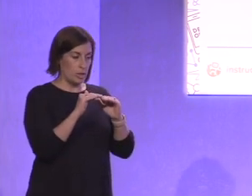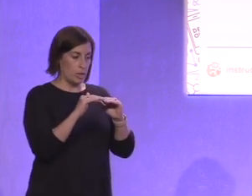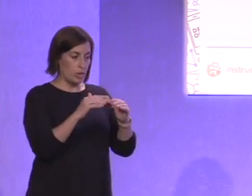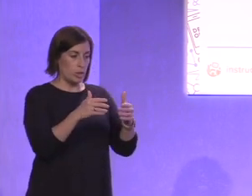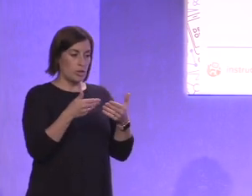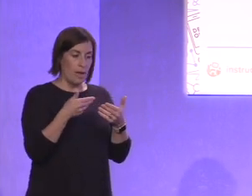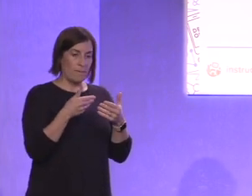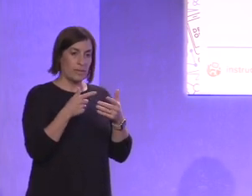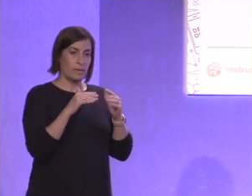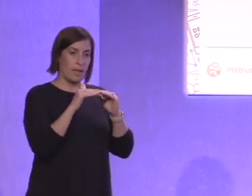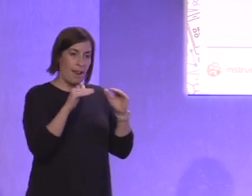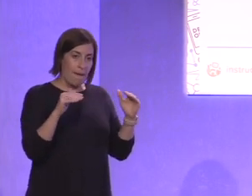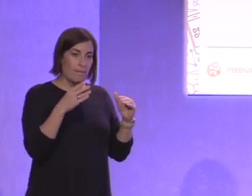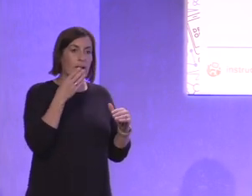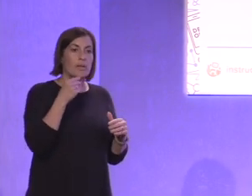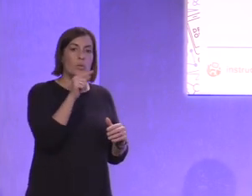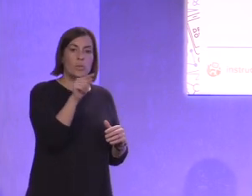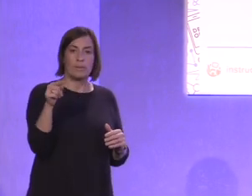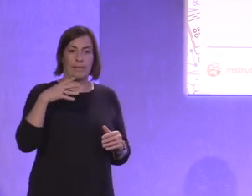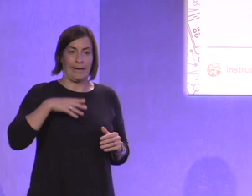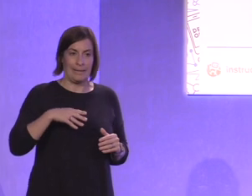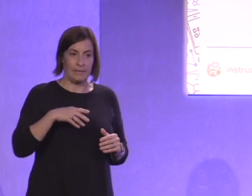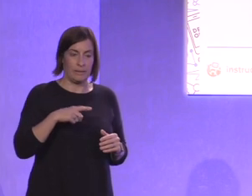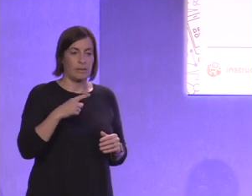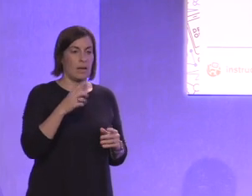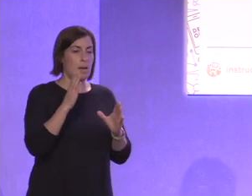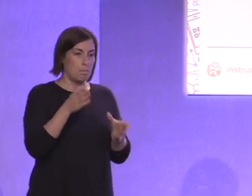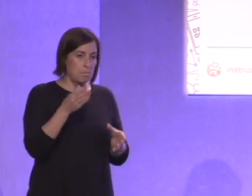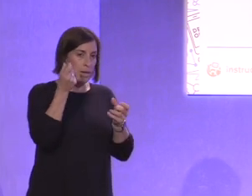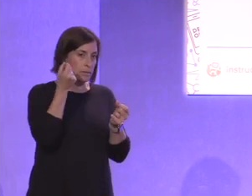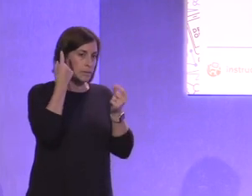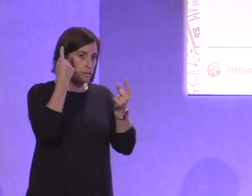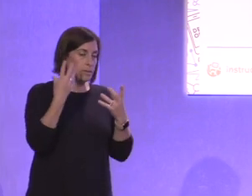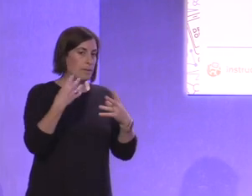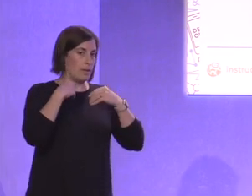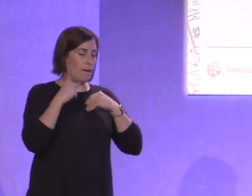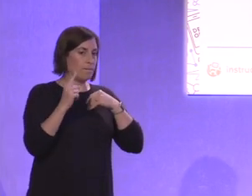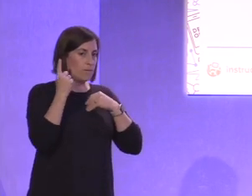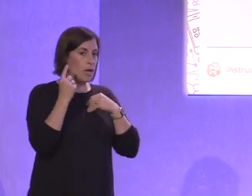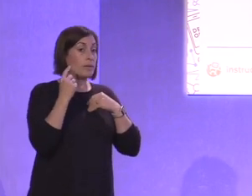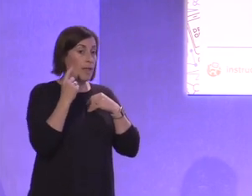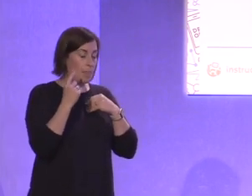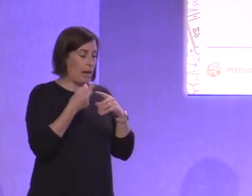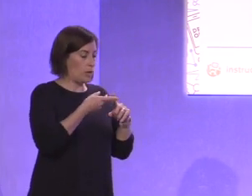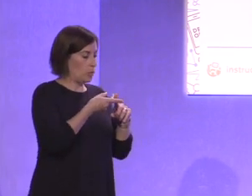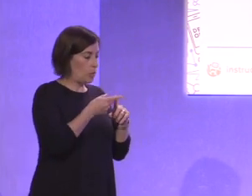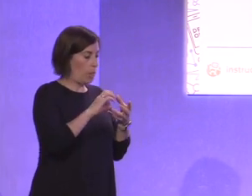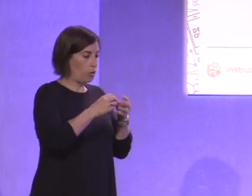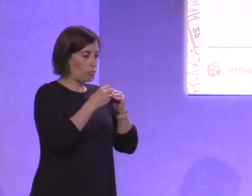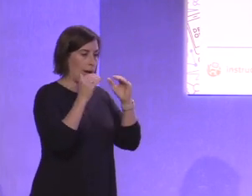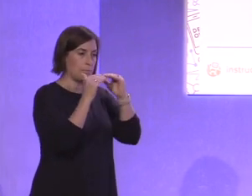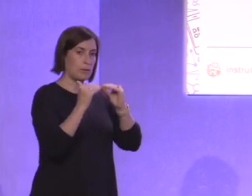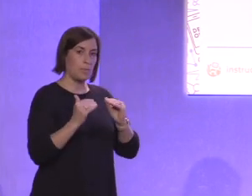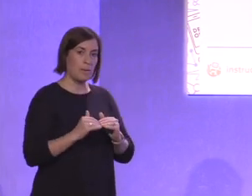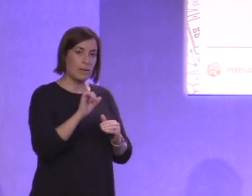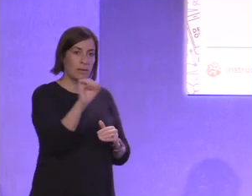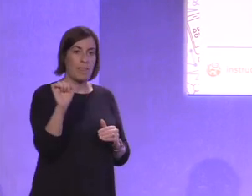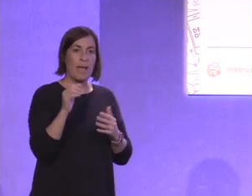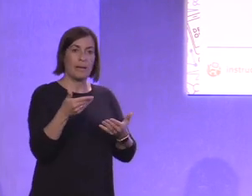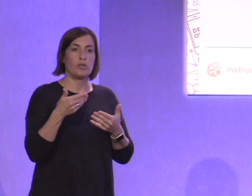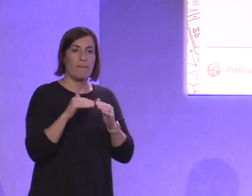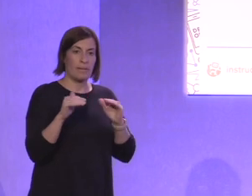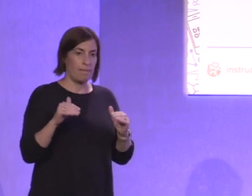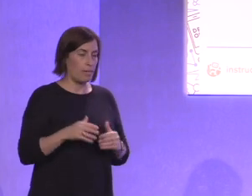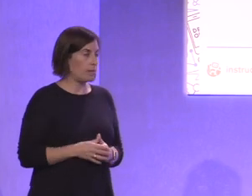need and creating tooling to help you observe that. So service level indicator, and I'll unpack that a